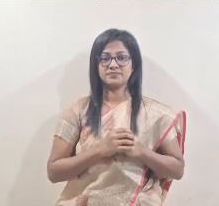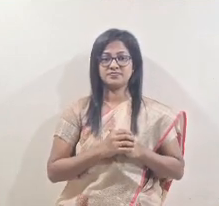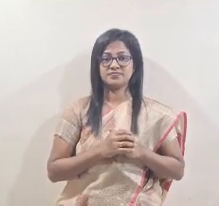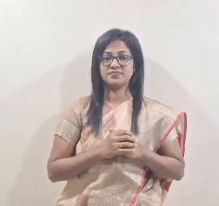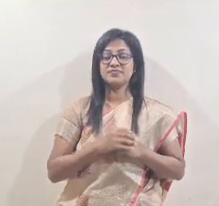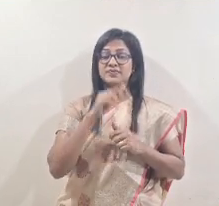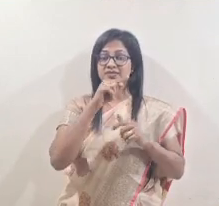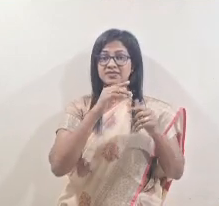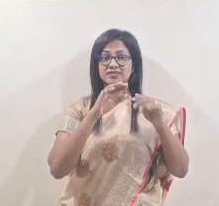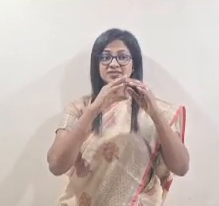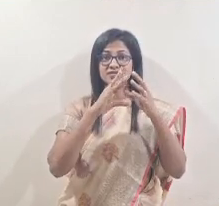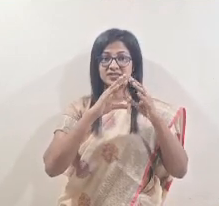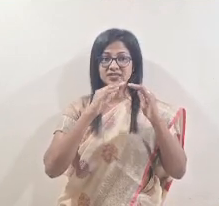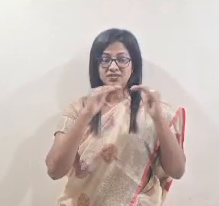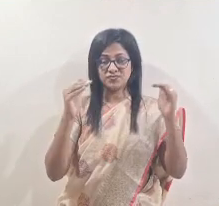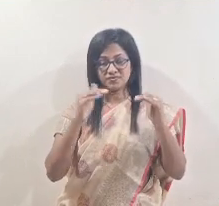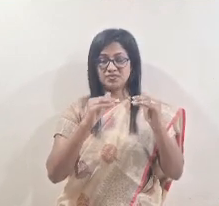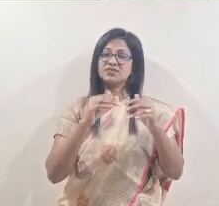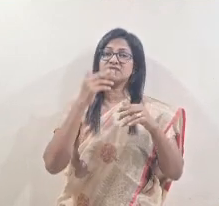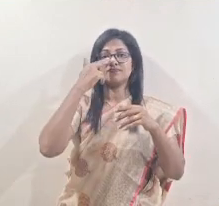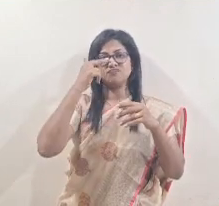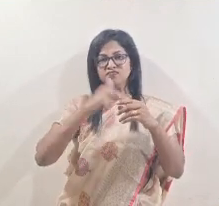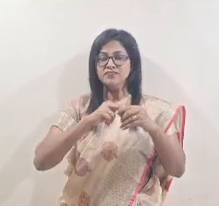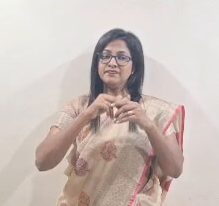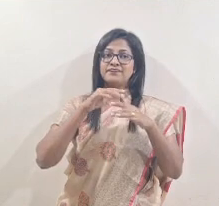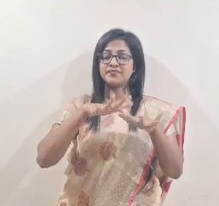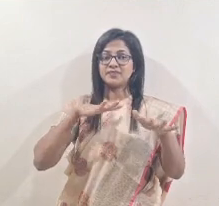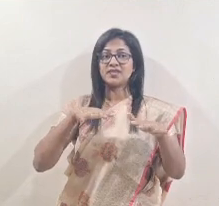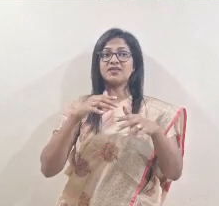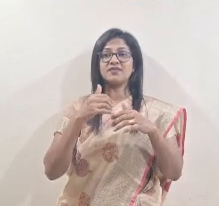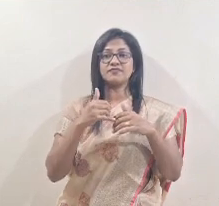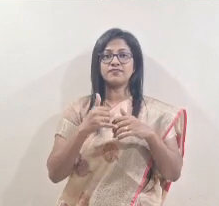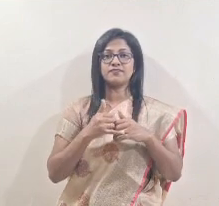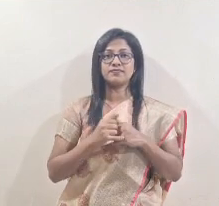this equation, we have calculated the fuel consumption factors.